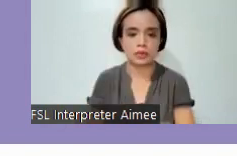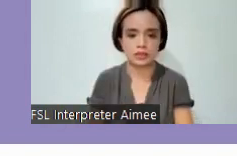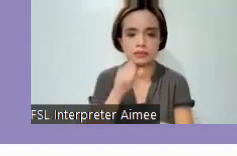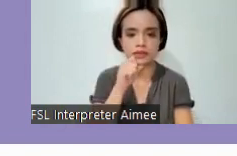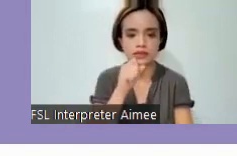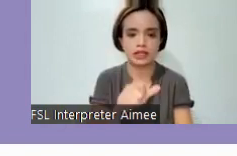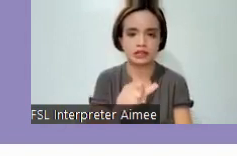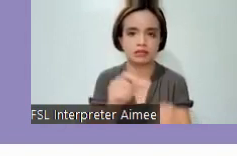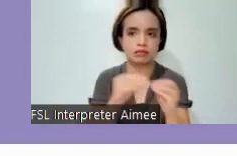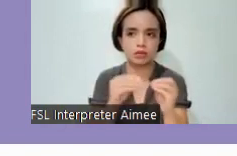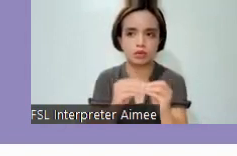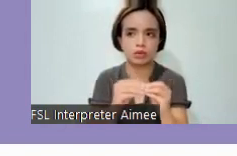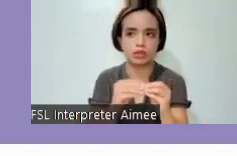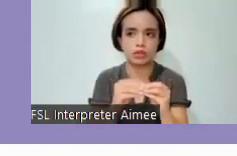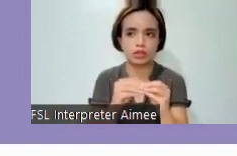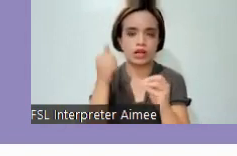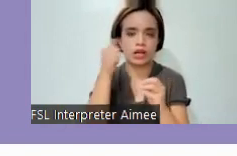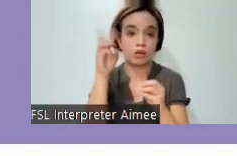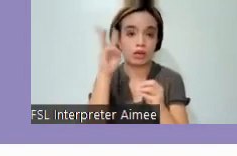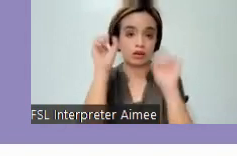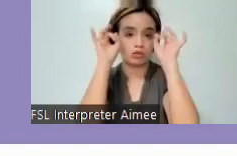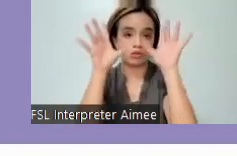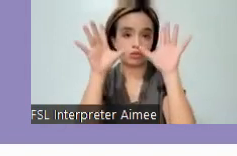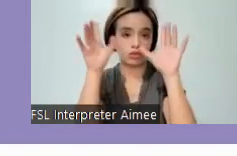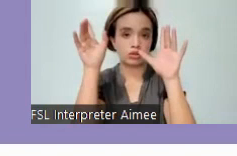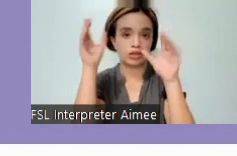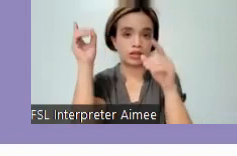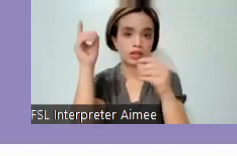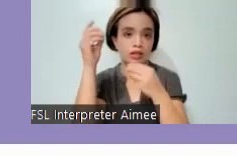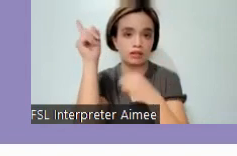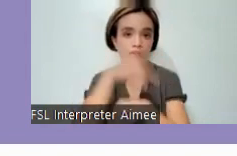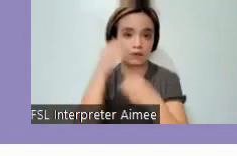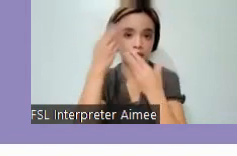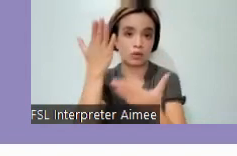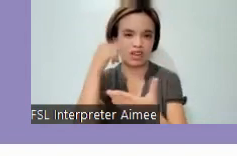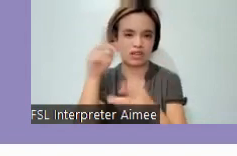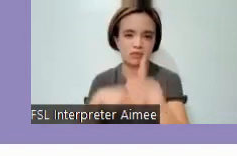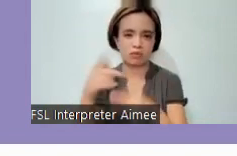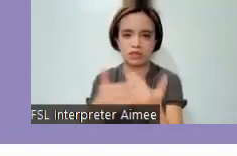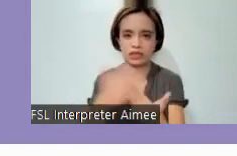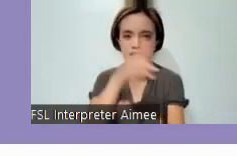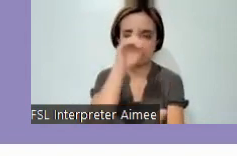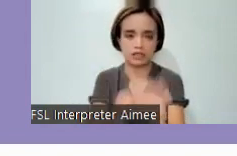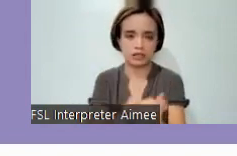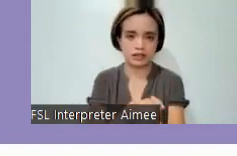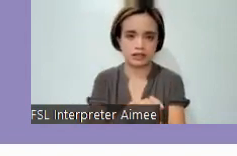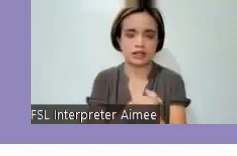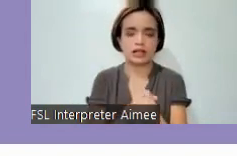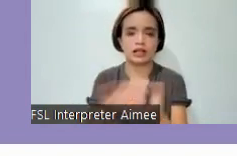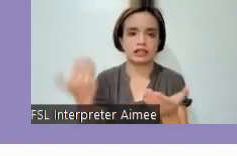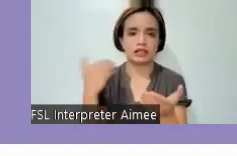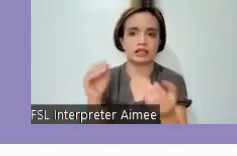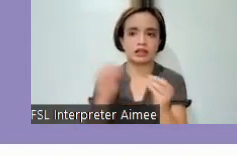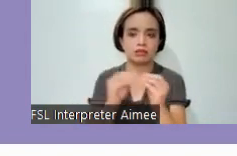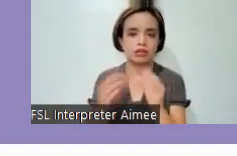of information because people are more likely to believe something the more often it is repeated to